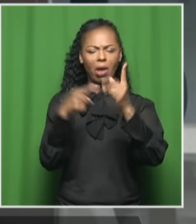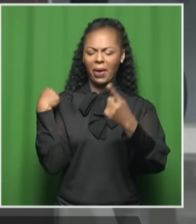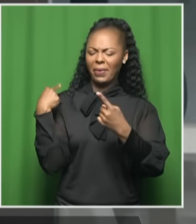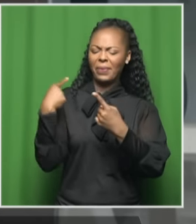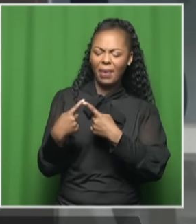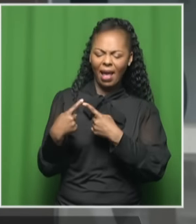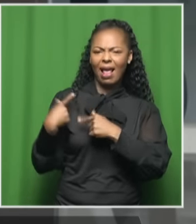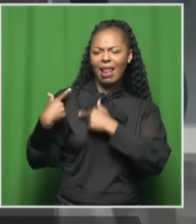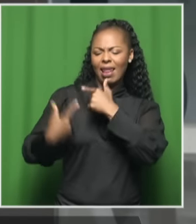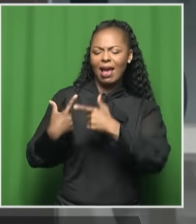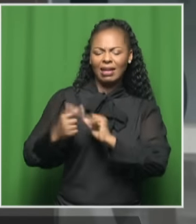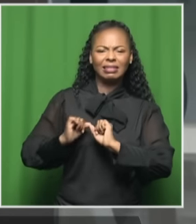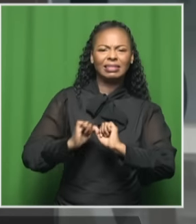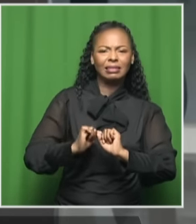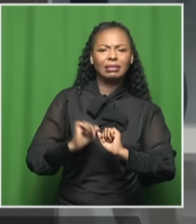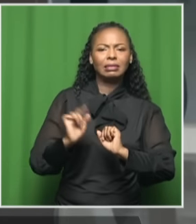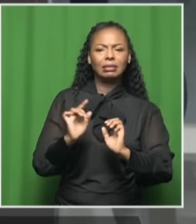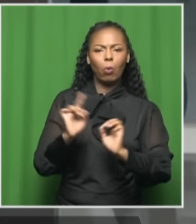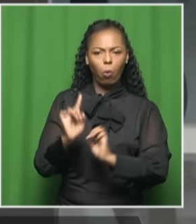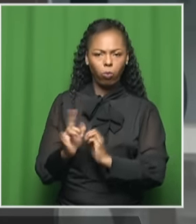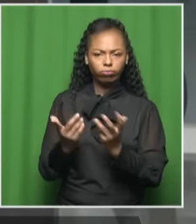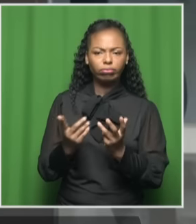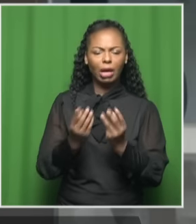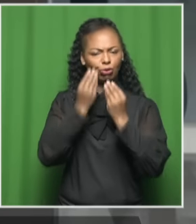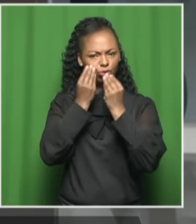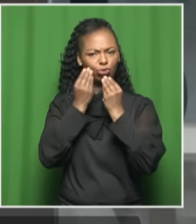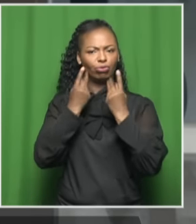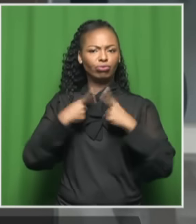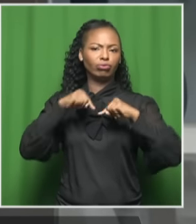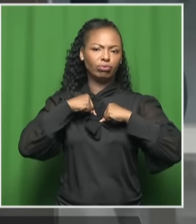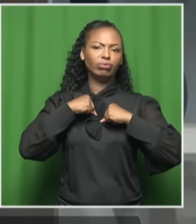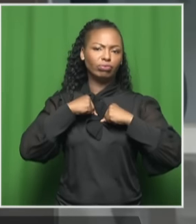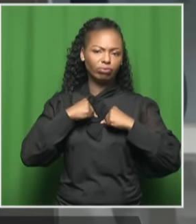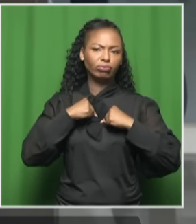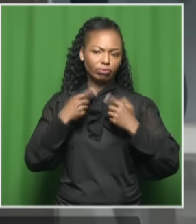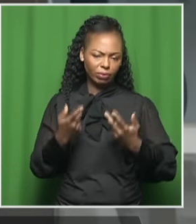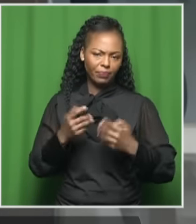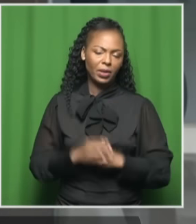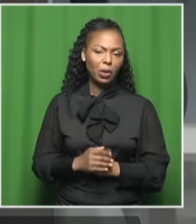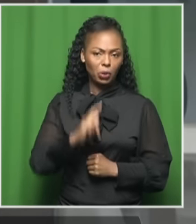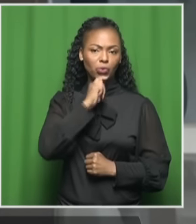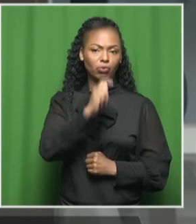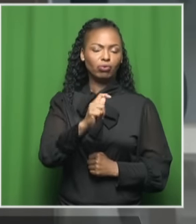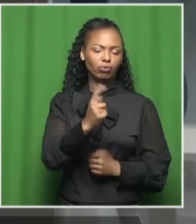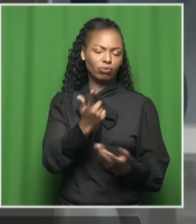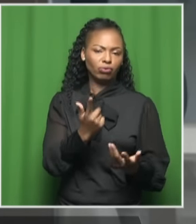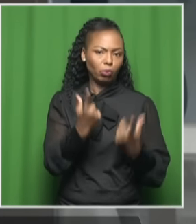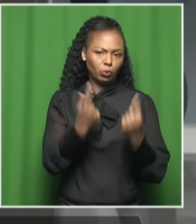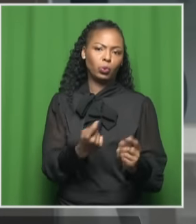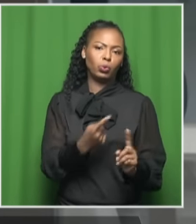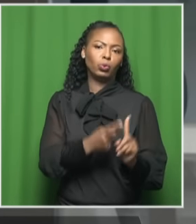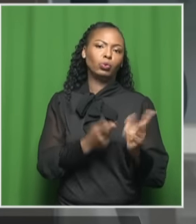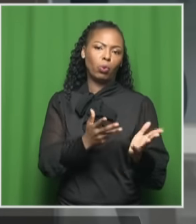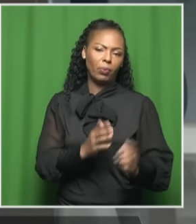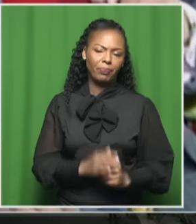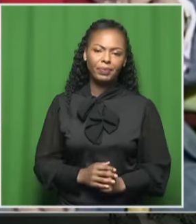that you know, extended beyond himself. It's going to outlive him because he has done that. Yeah. Yeah. You say